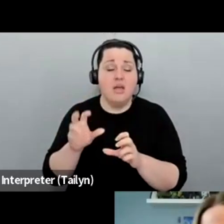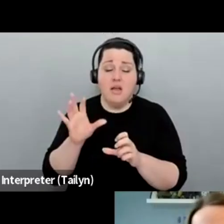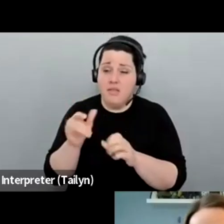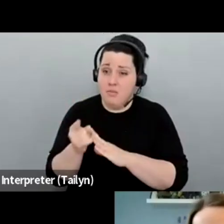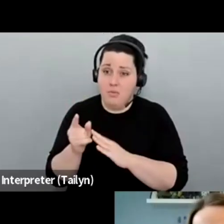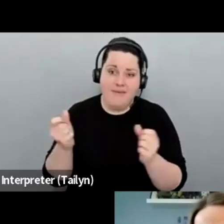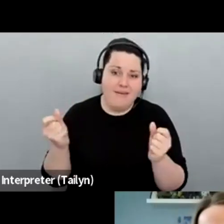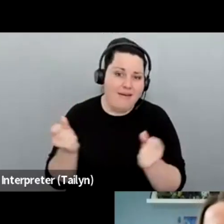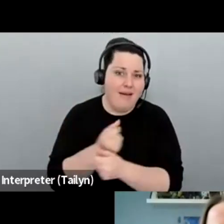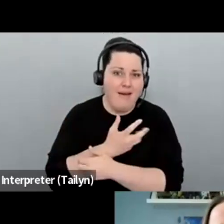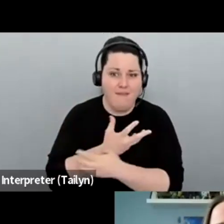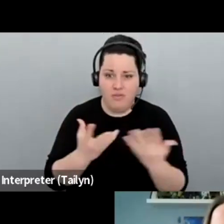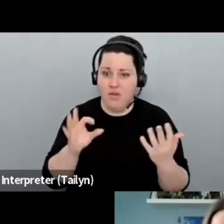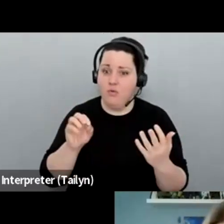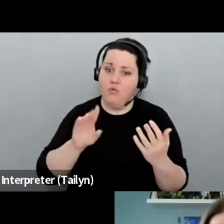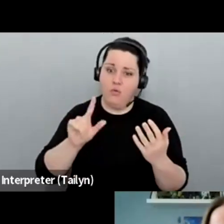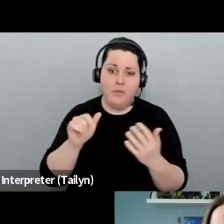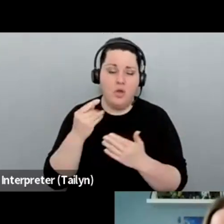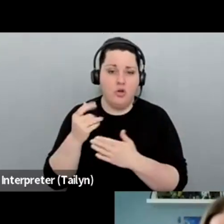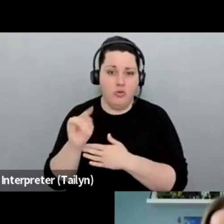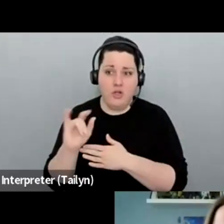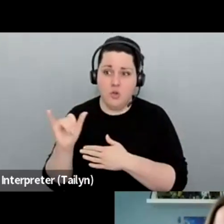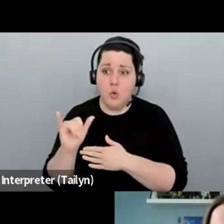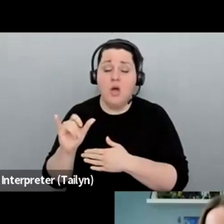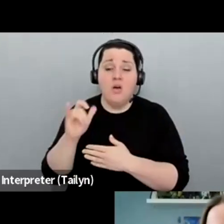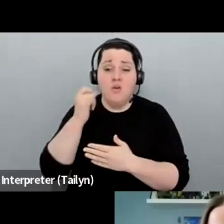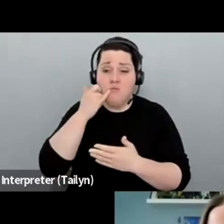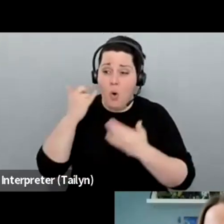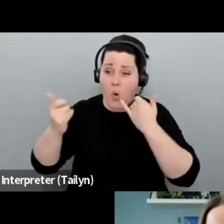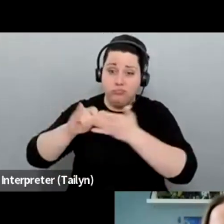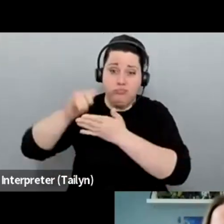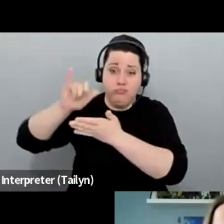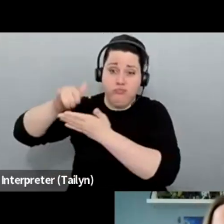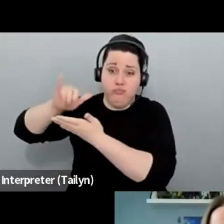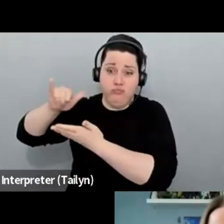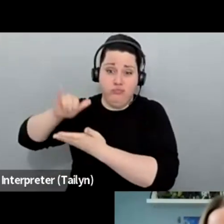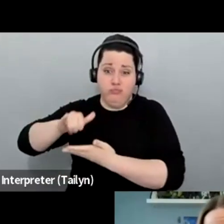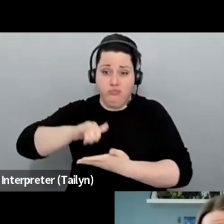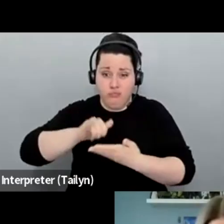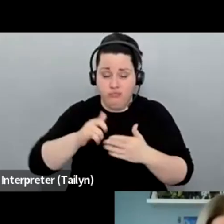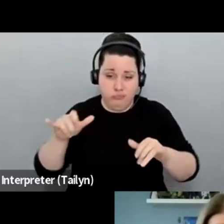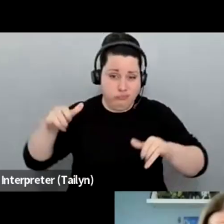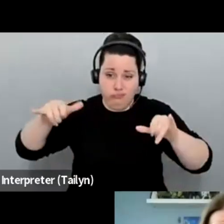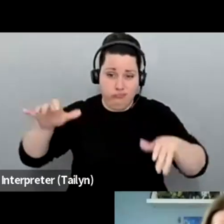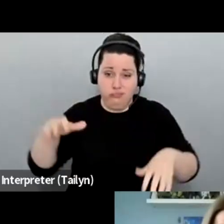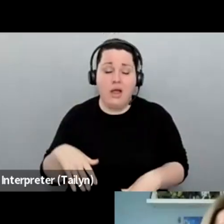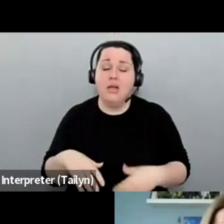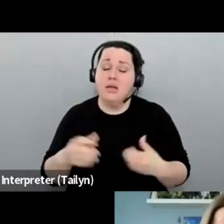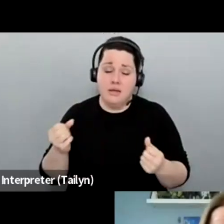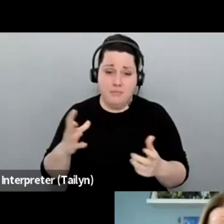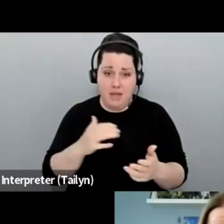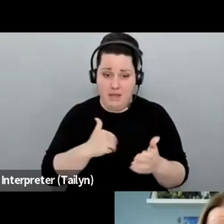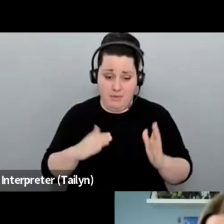everything, including formula grants, like phones were ringing off the hook on Capitol Hill. And a lot of members